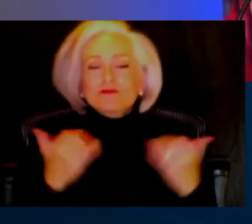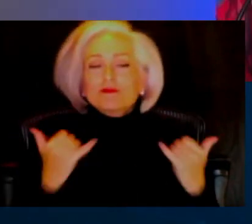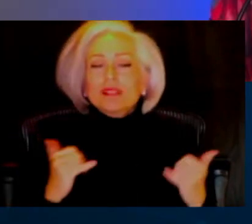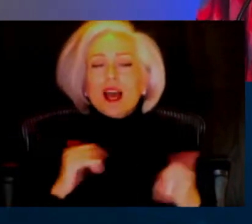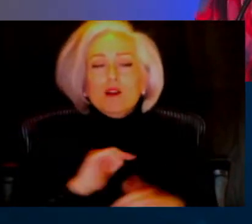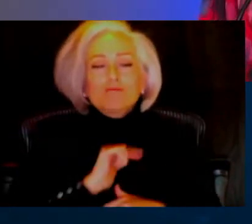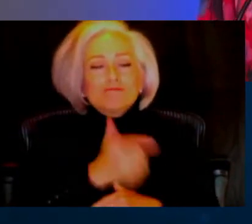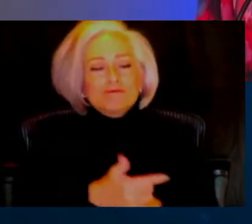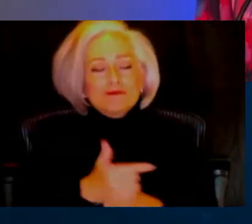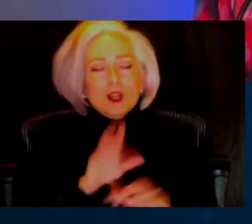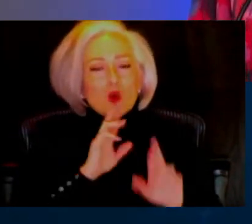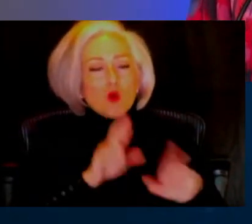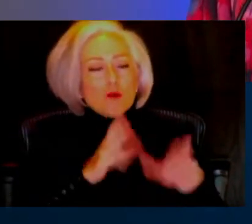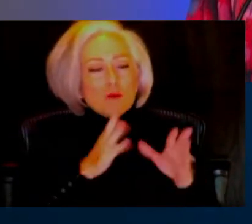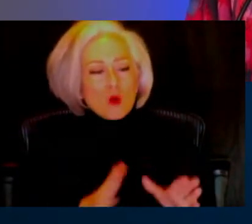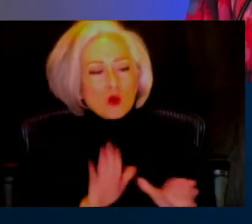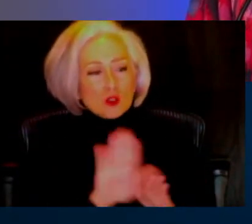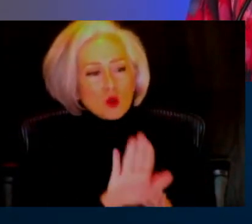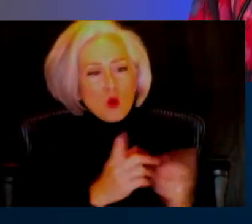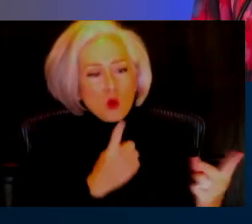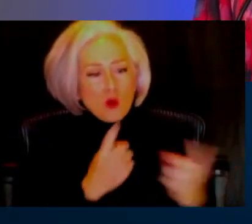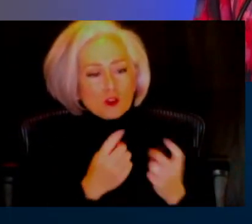today.